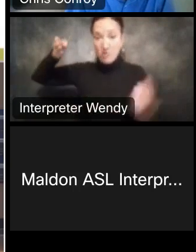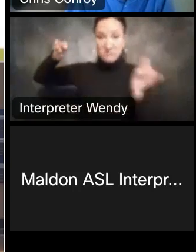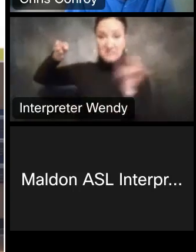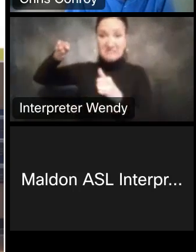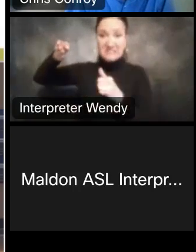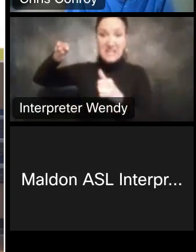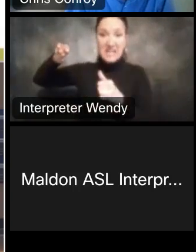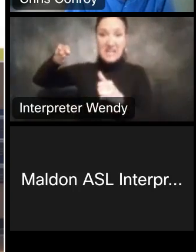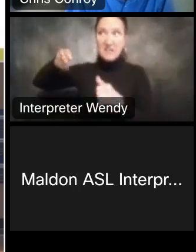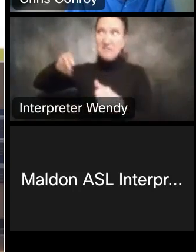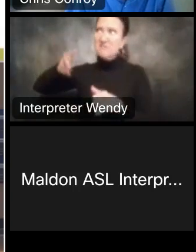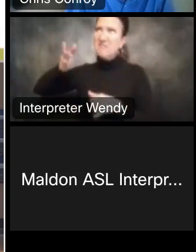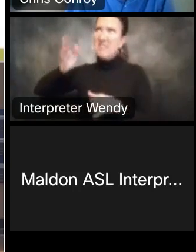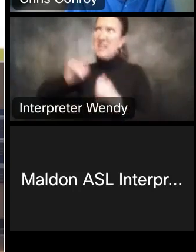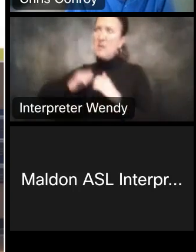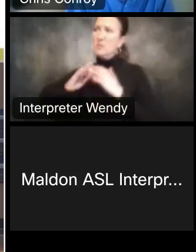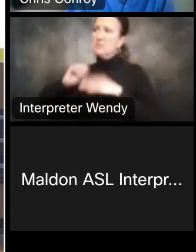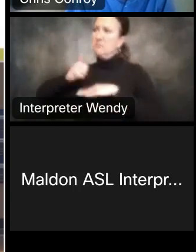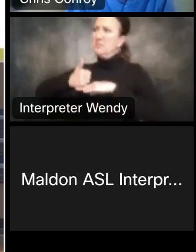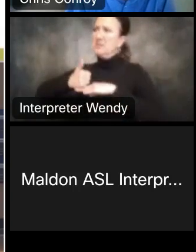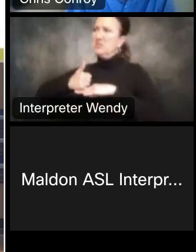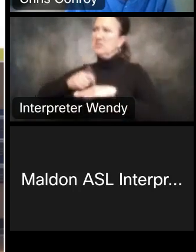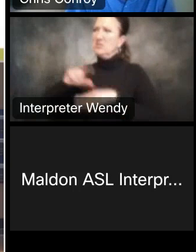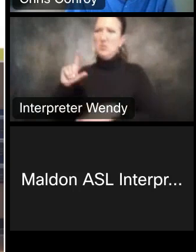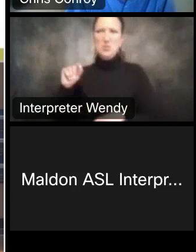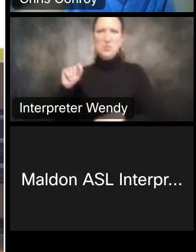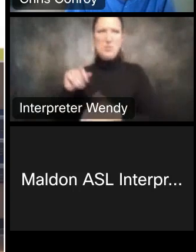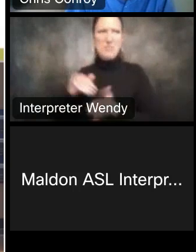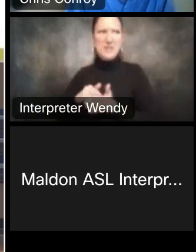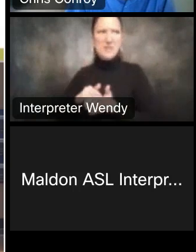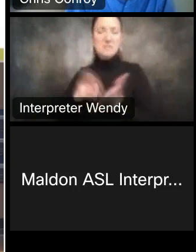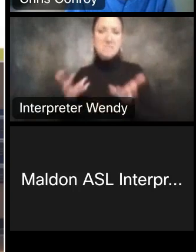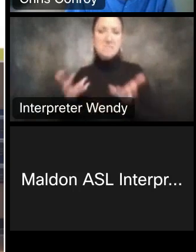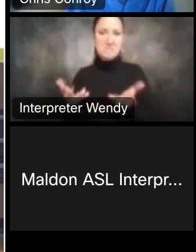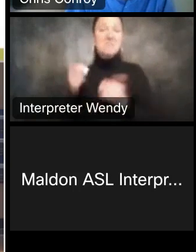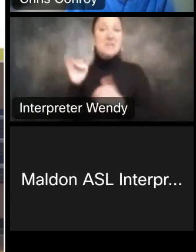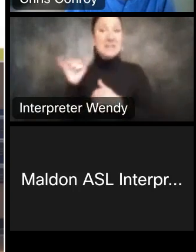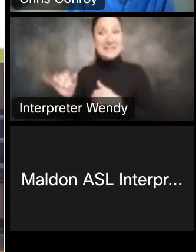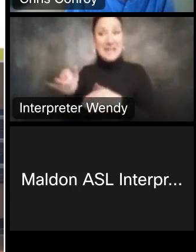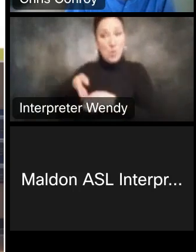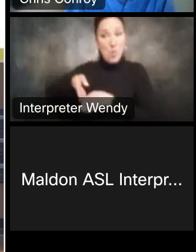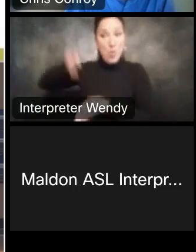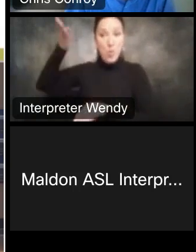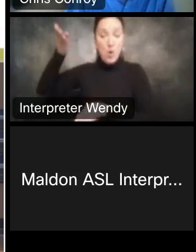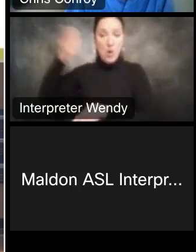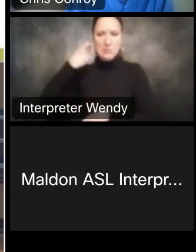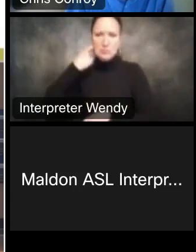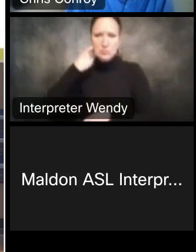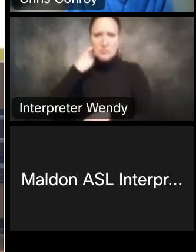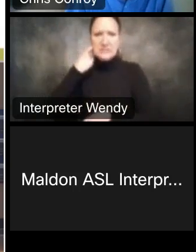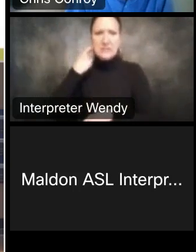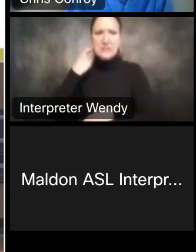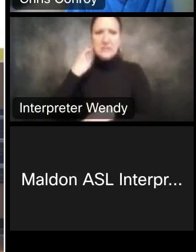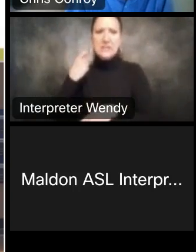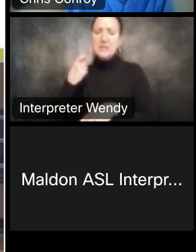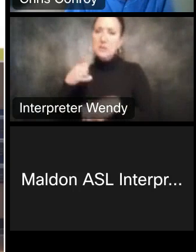constructed back in 2010, I think it was. That was recently laid with